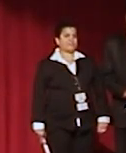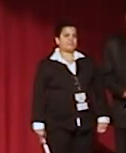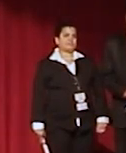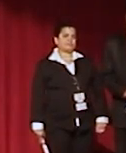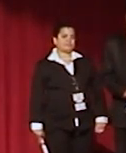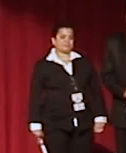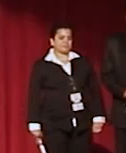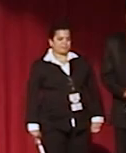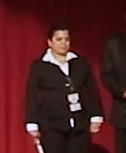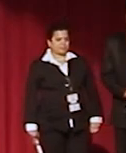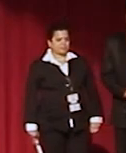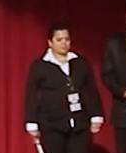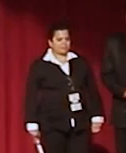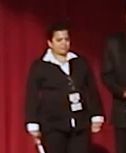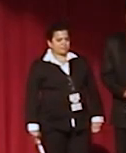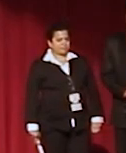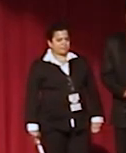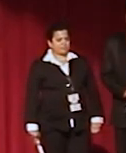Using.